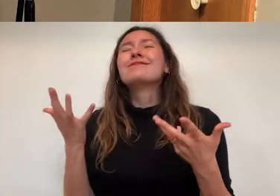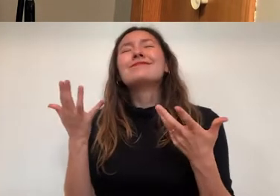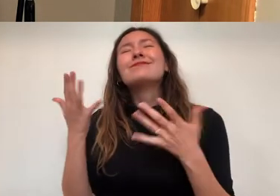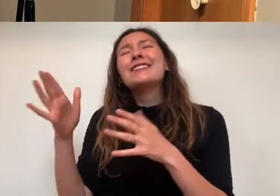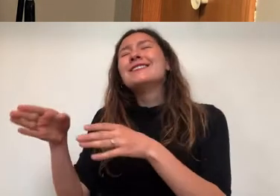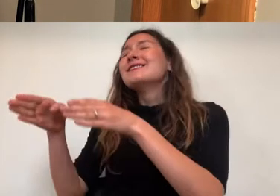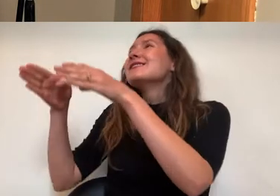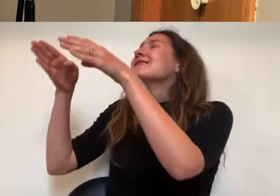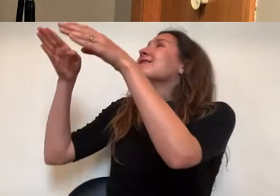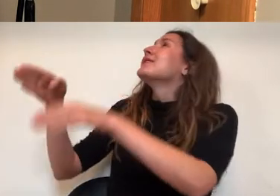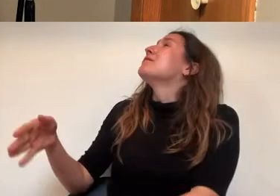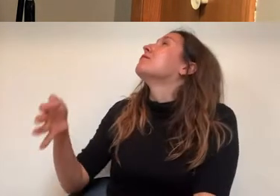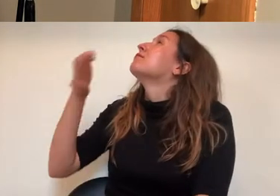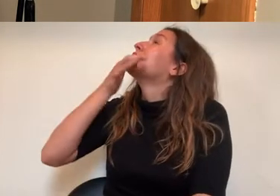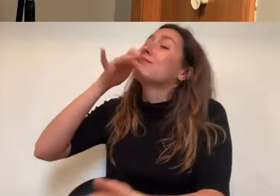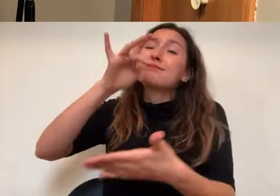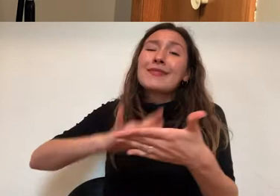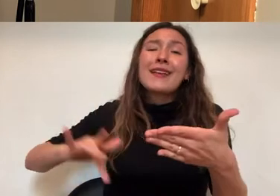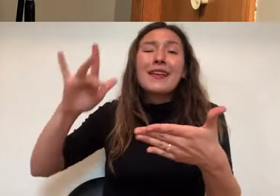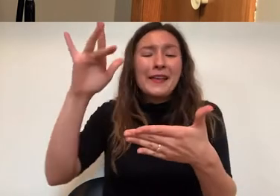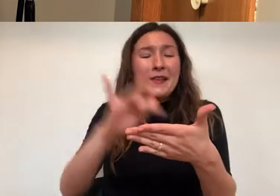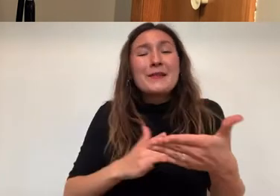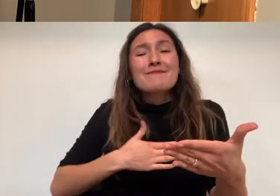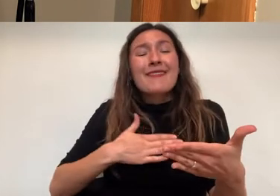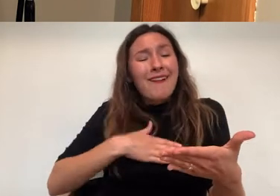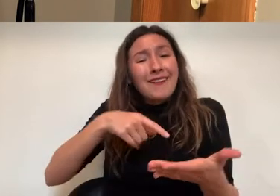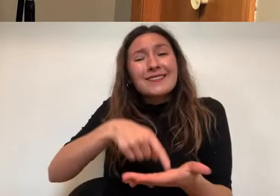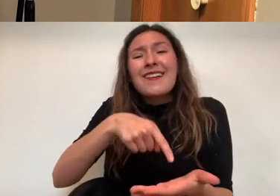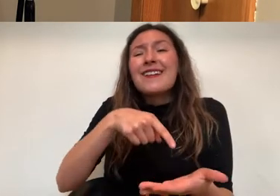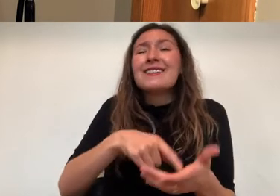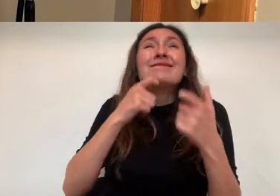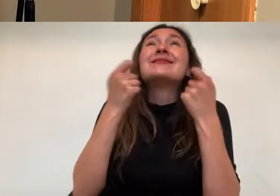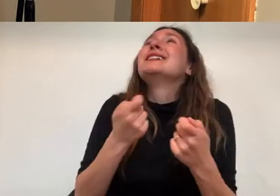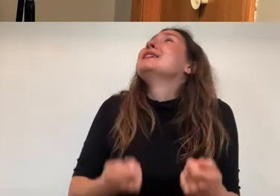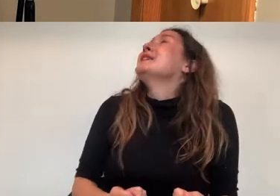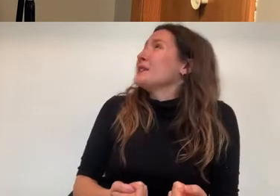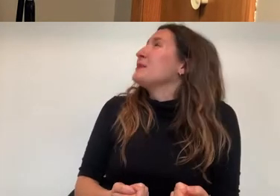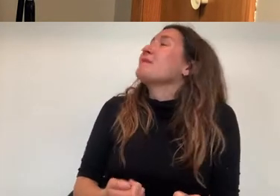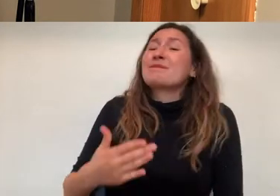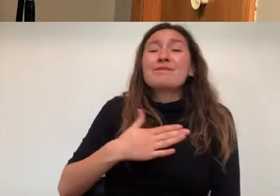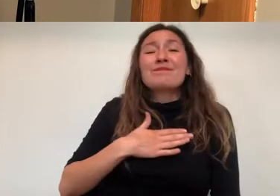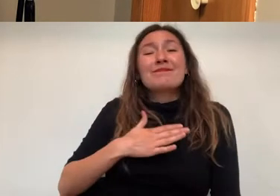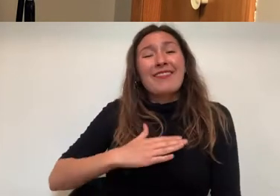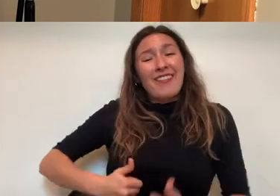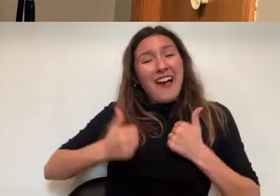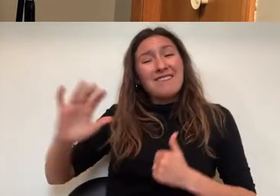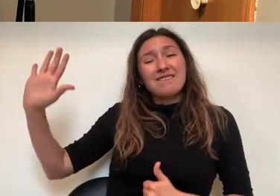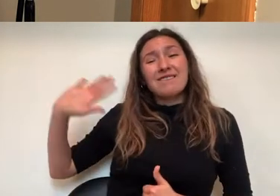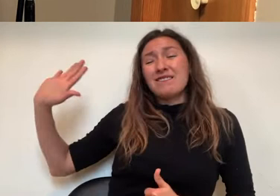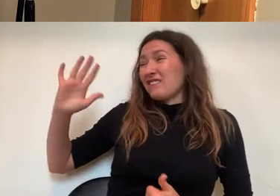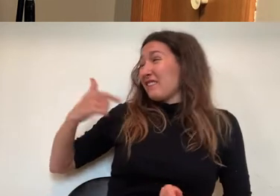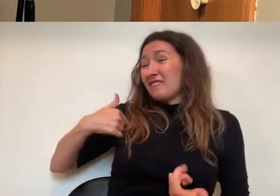Praise the one who paid my debt and raised this life